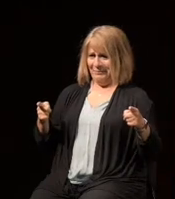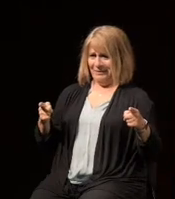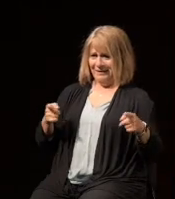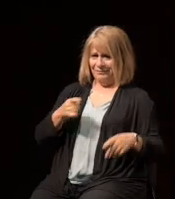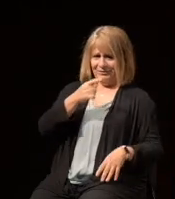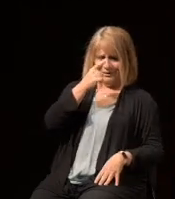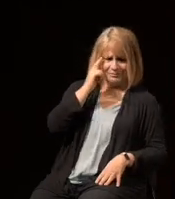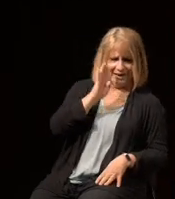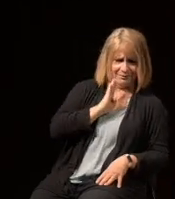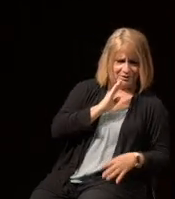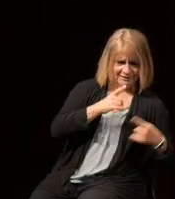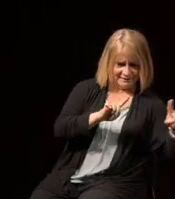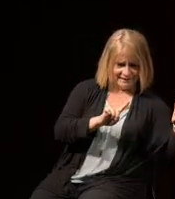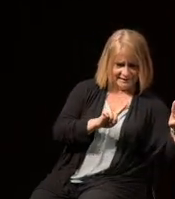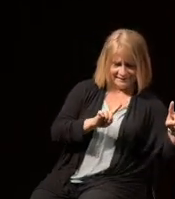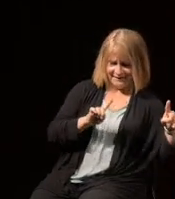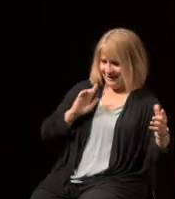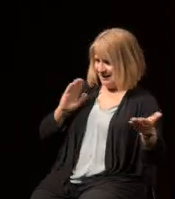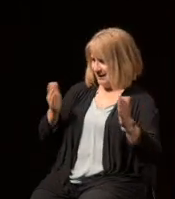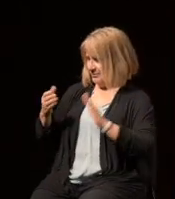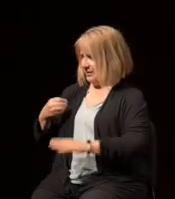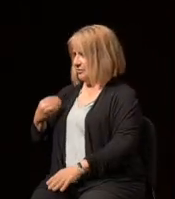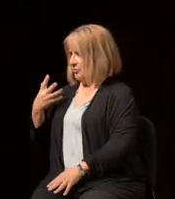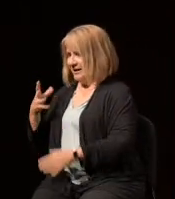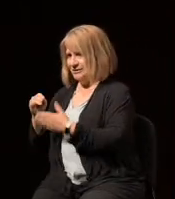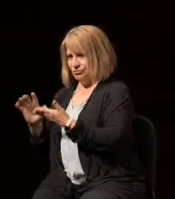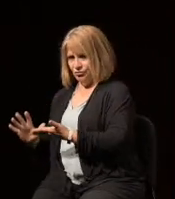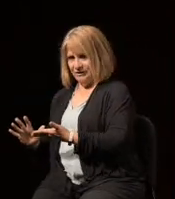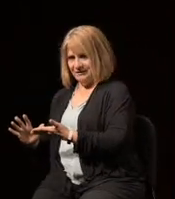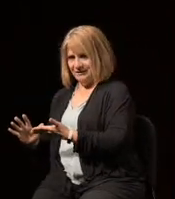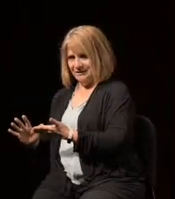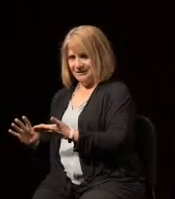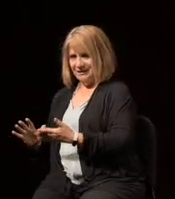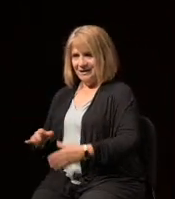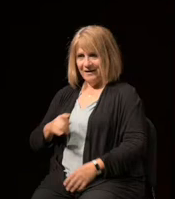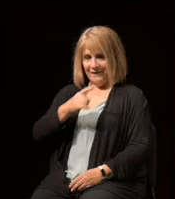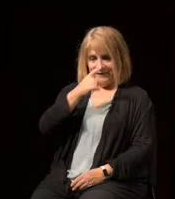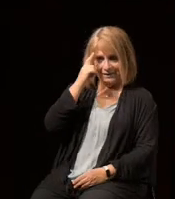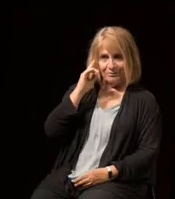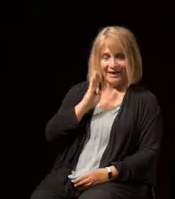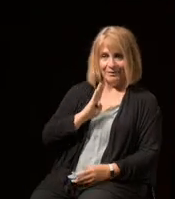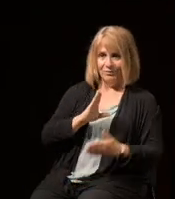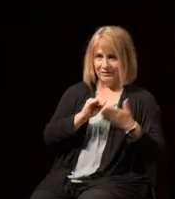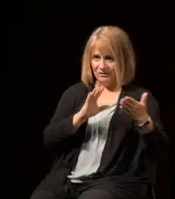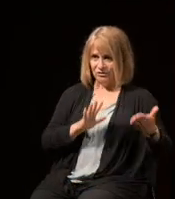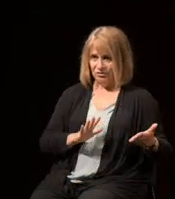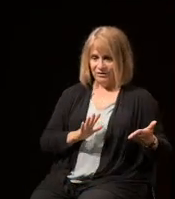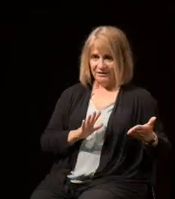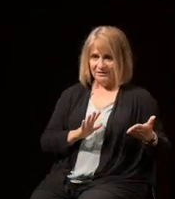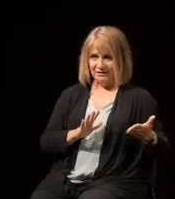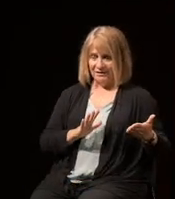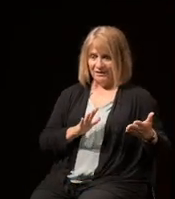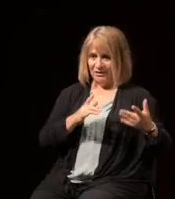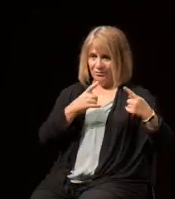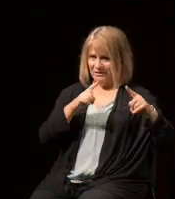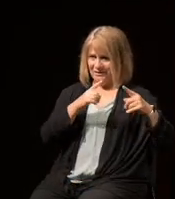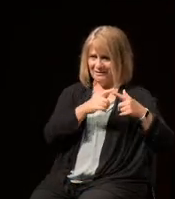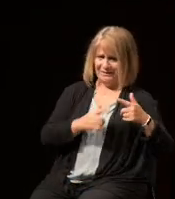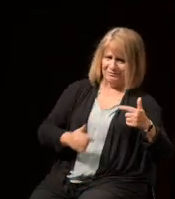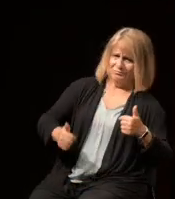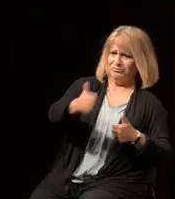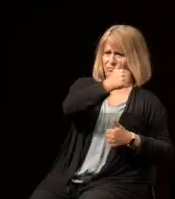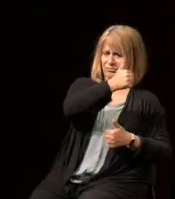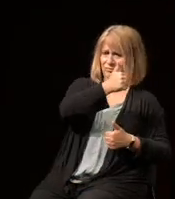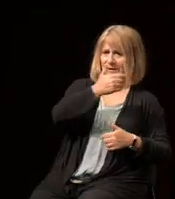students succeeding and white students. And as a matter of fact, Black and brown students were succeeding exponentially greater than white students.